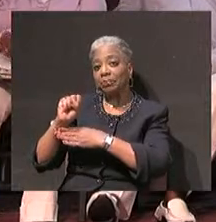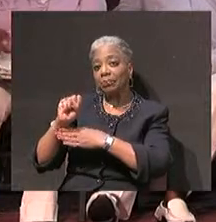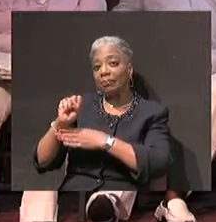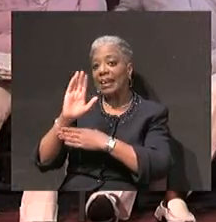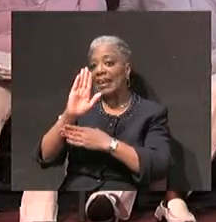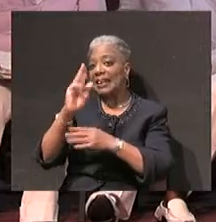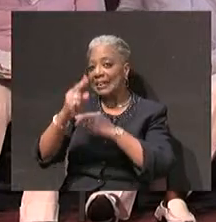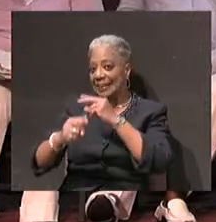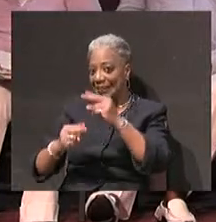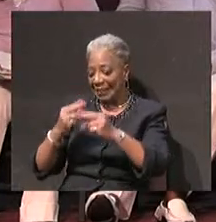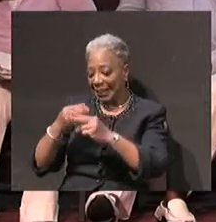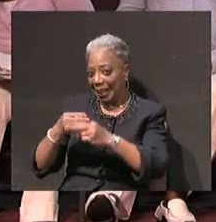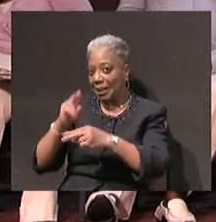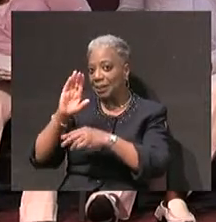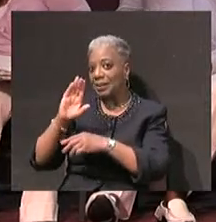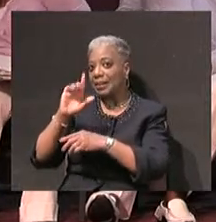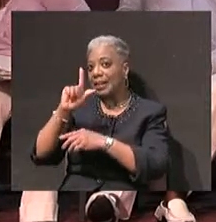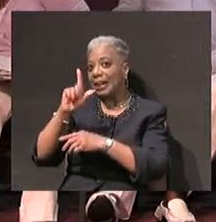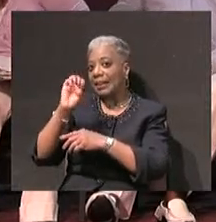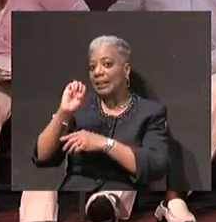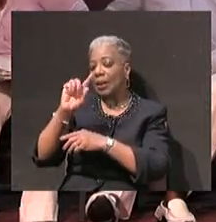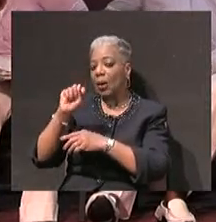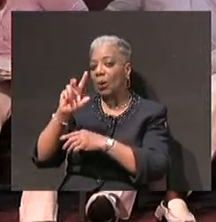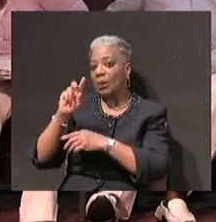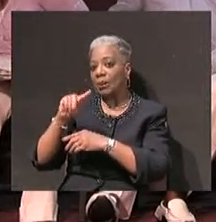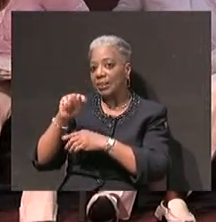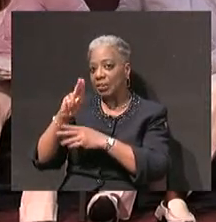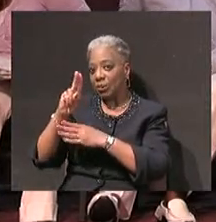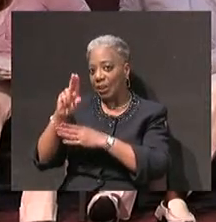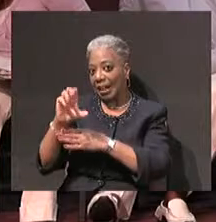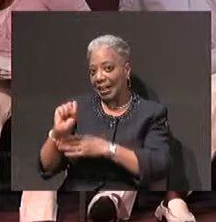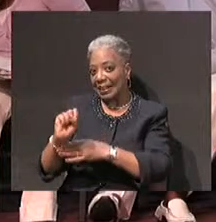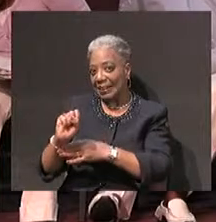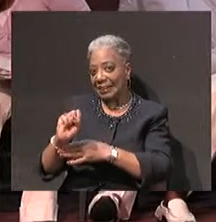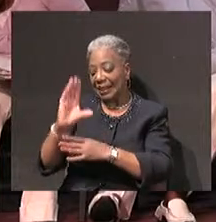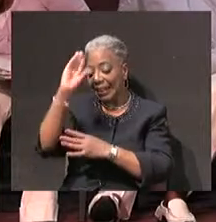his name, is the brother of Joseph.